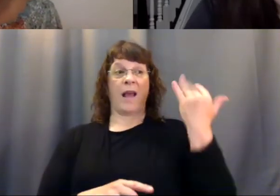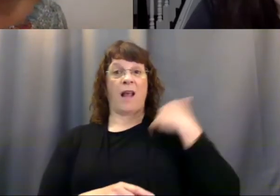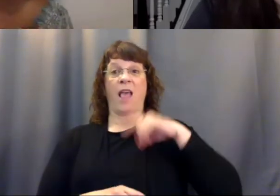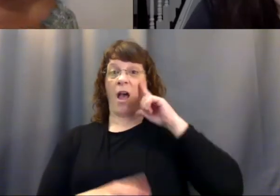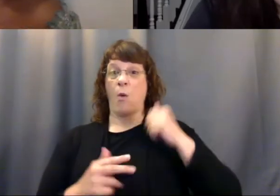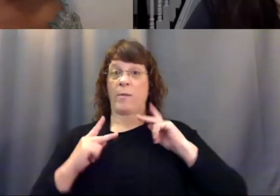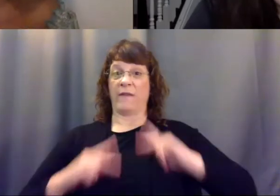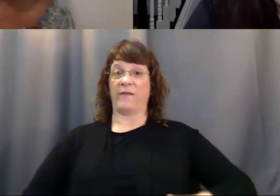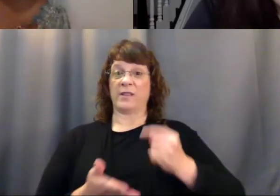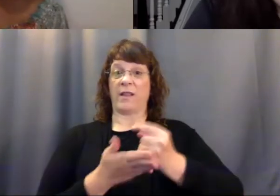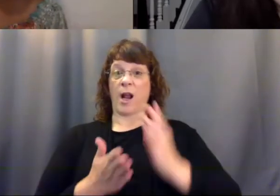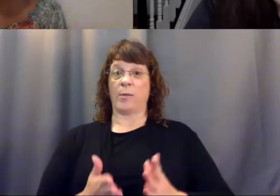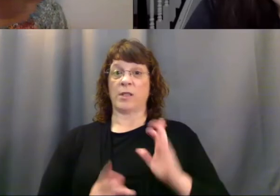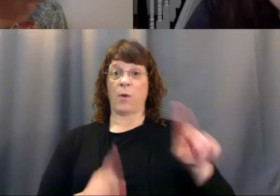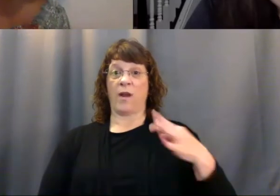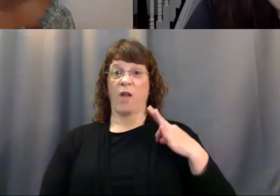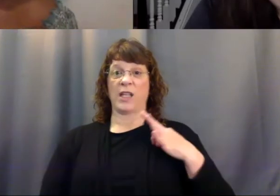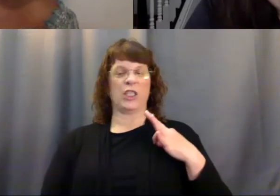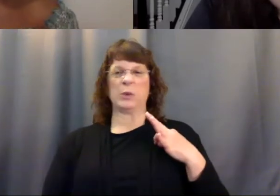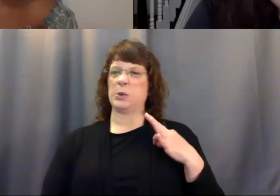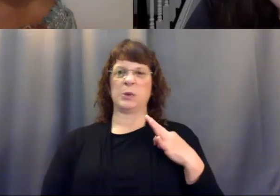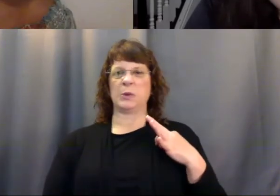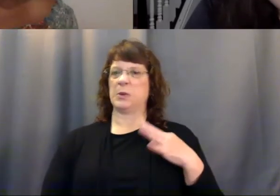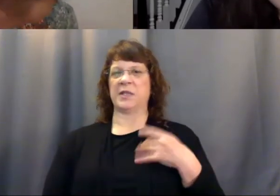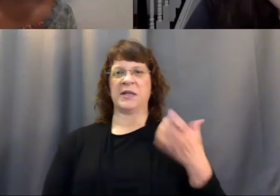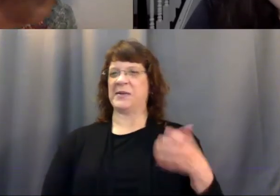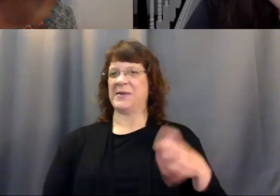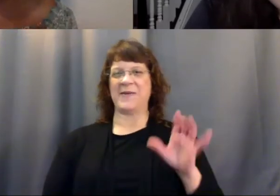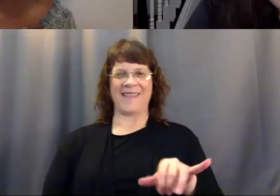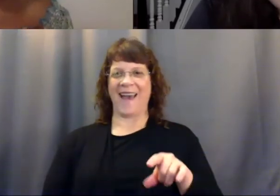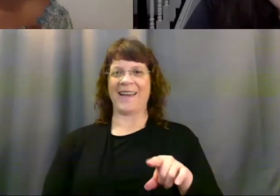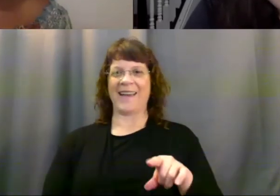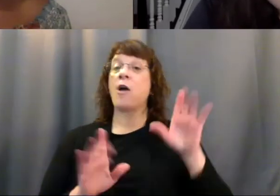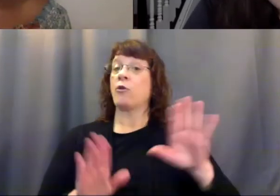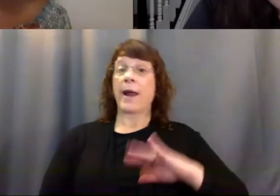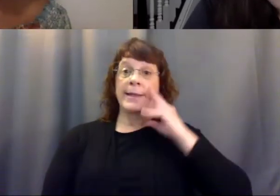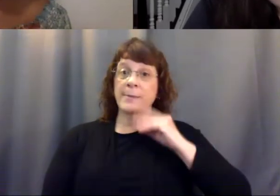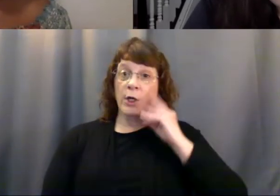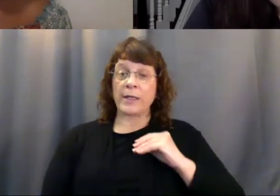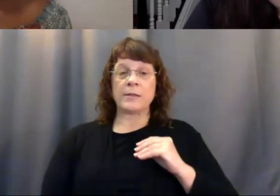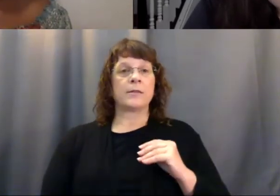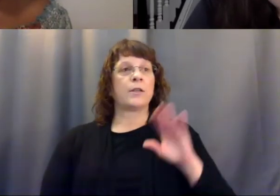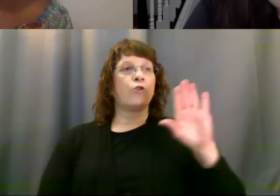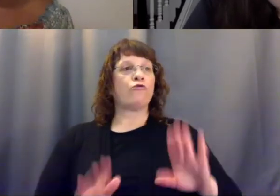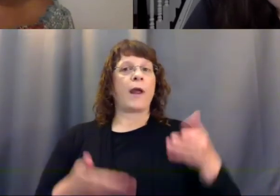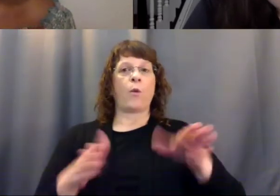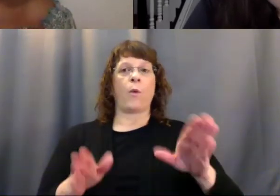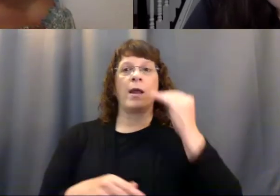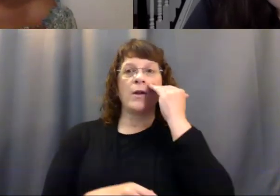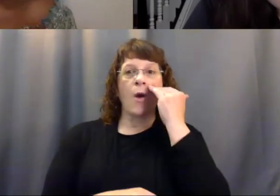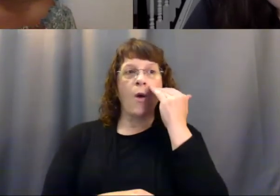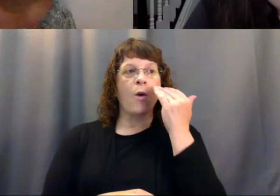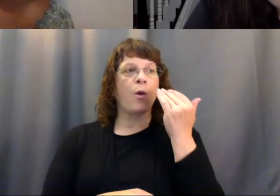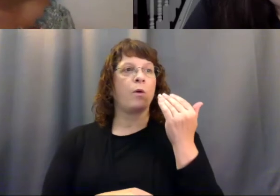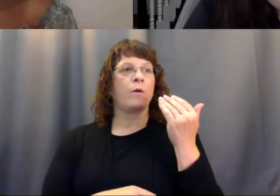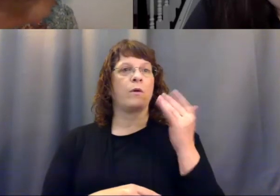there and discovered that was not what I wanted. Yeah. But it was a great experience and a great way to know what it's